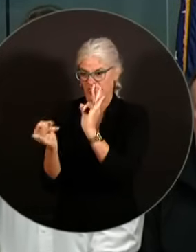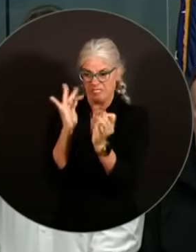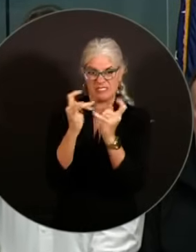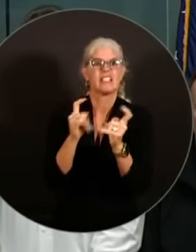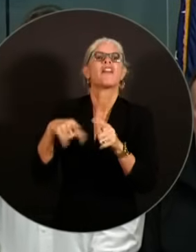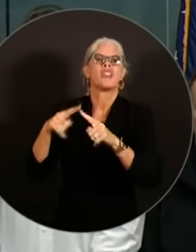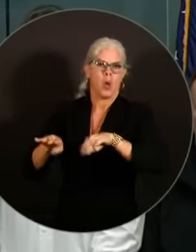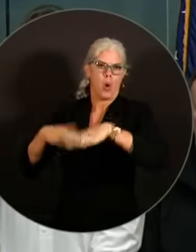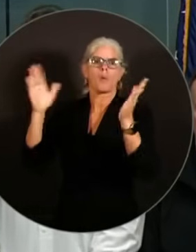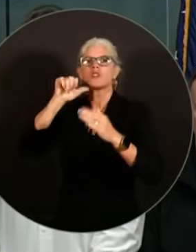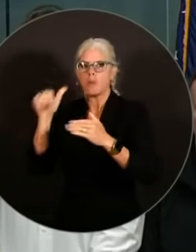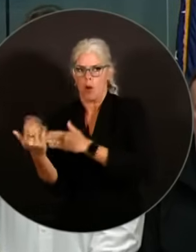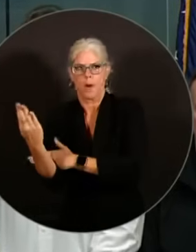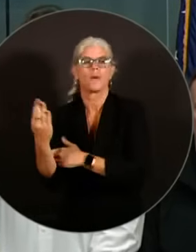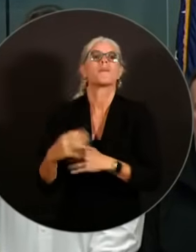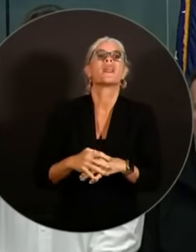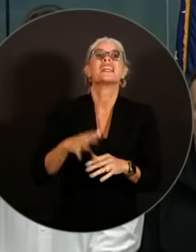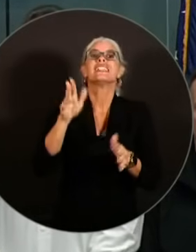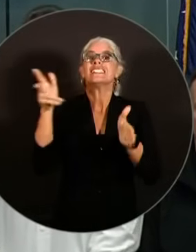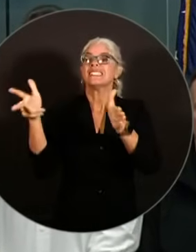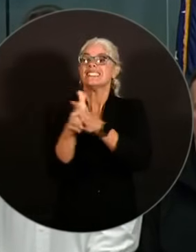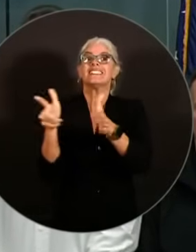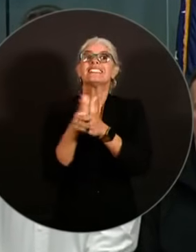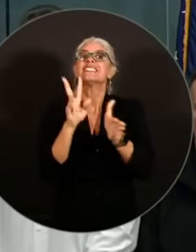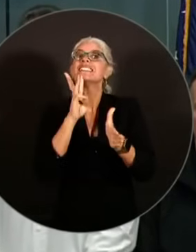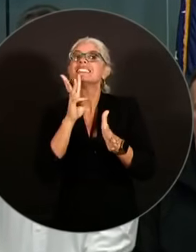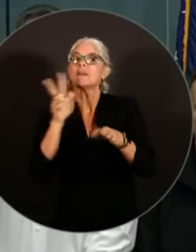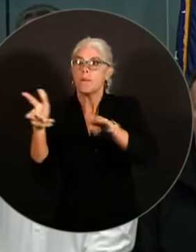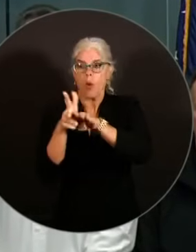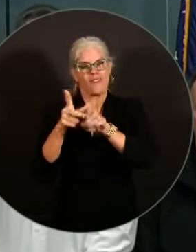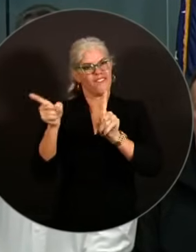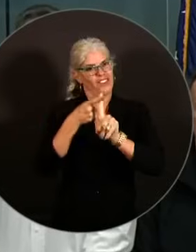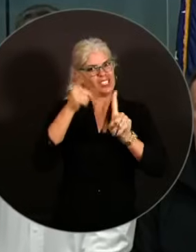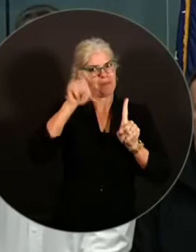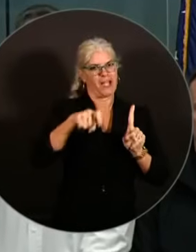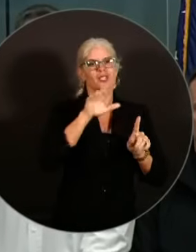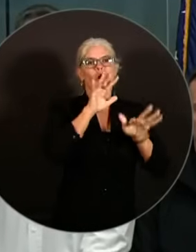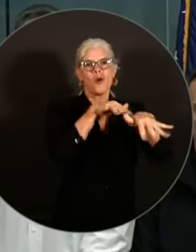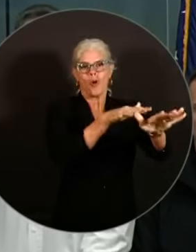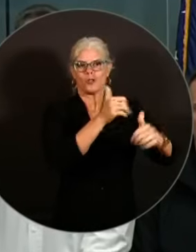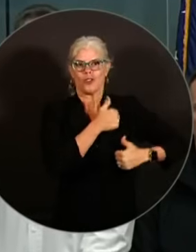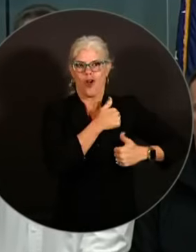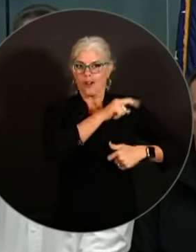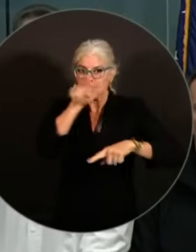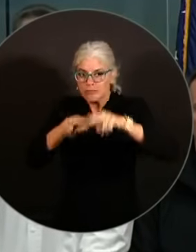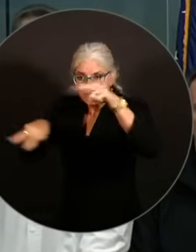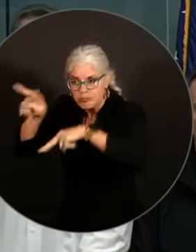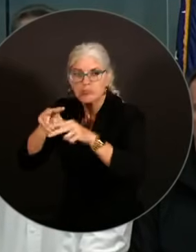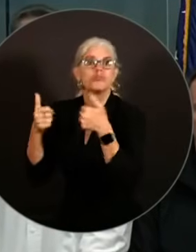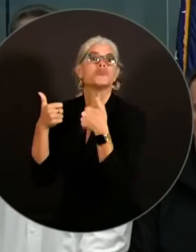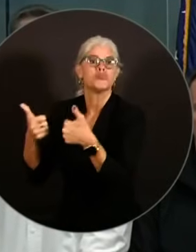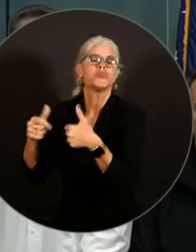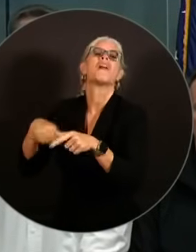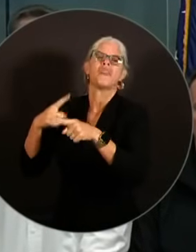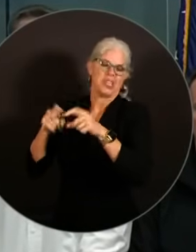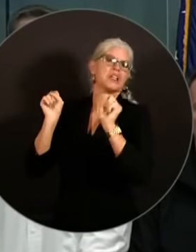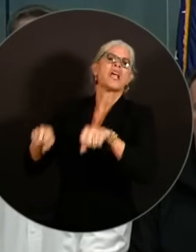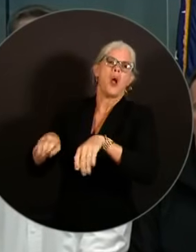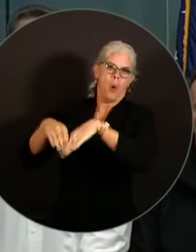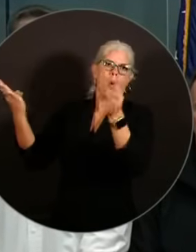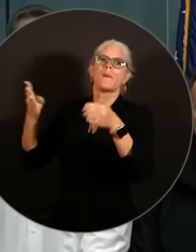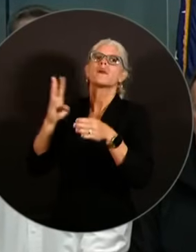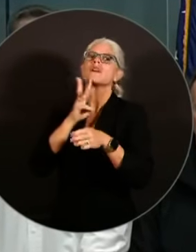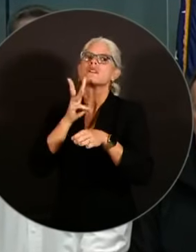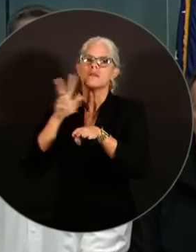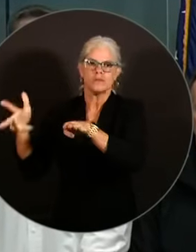Guard channel surveys to reopen waterside, but as of now, our initial assessments is they will likely be able to resume